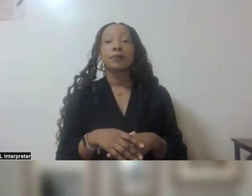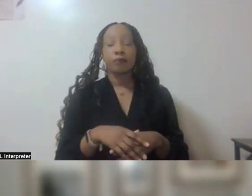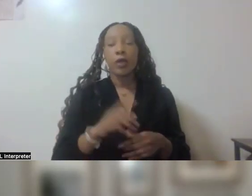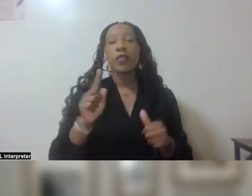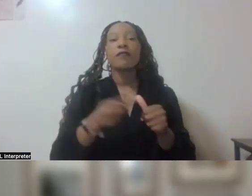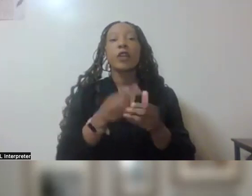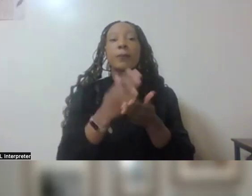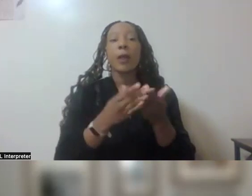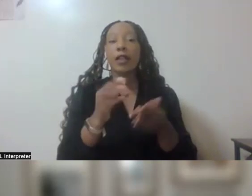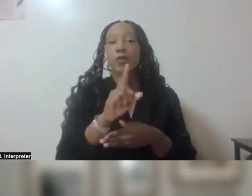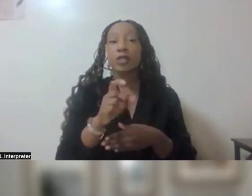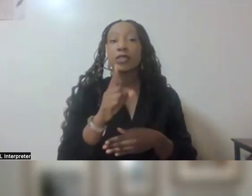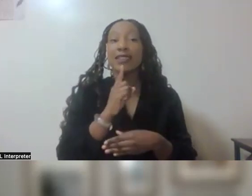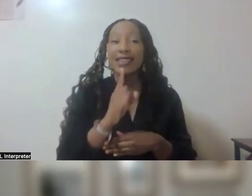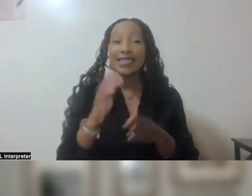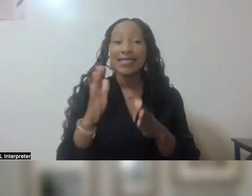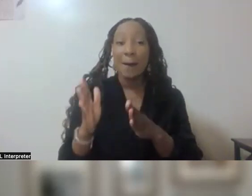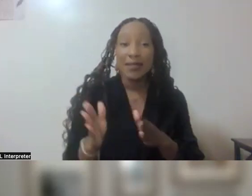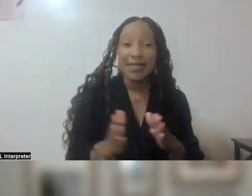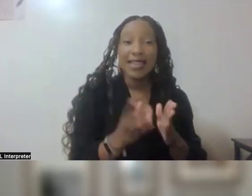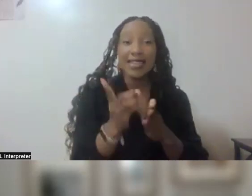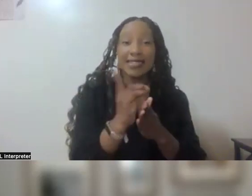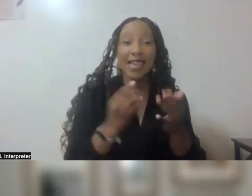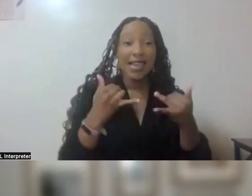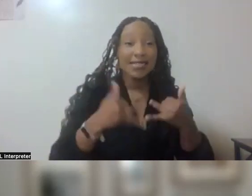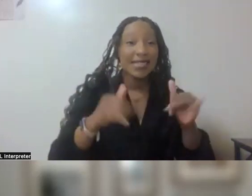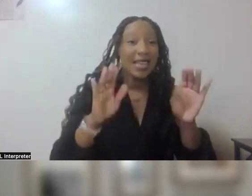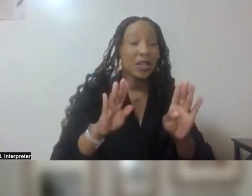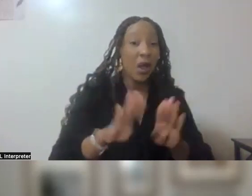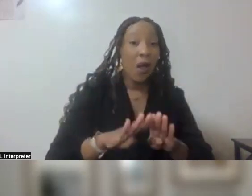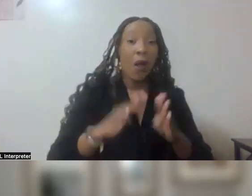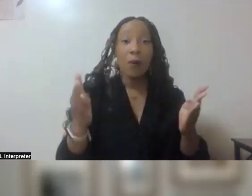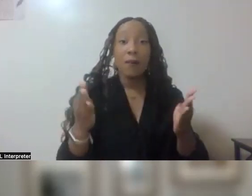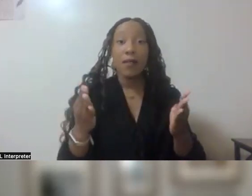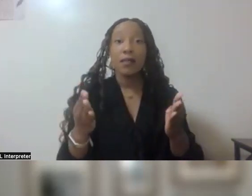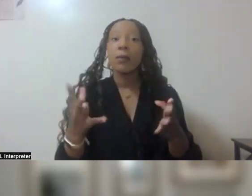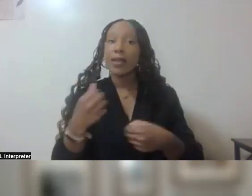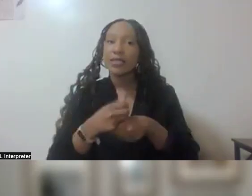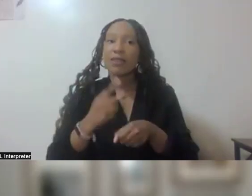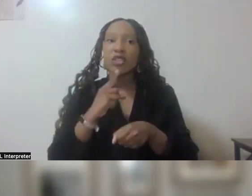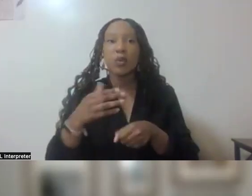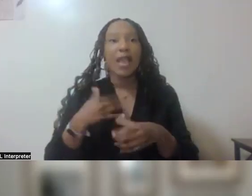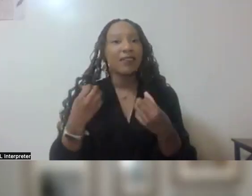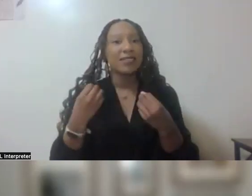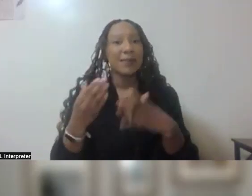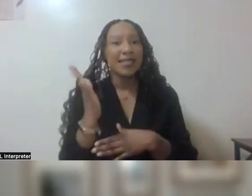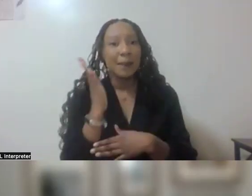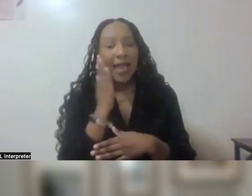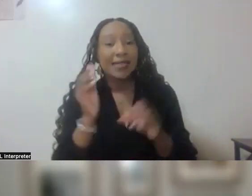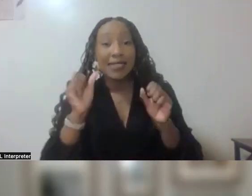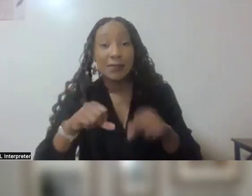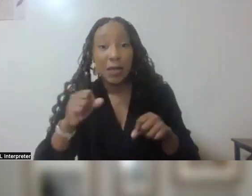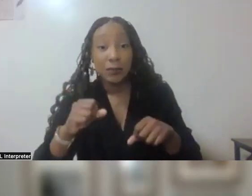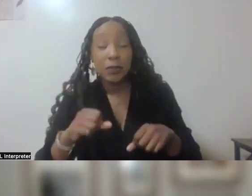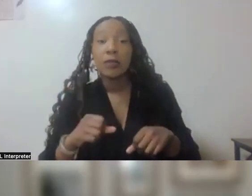still open? There's a sense that we want to maximize the use of space and get as many treatment beds as possible. So 26 was